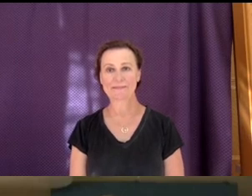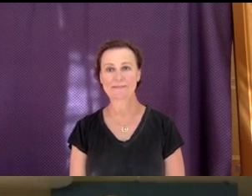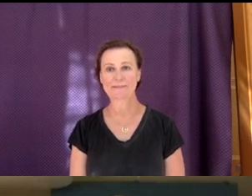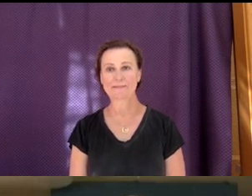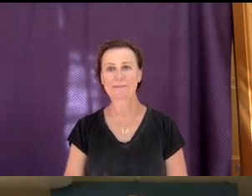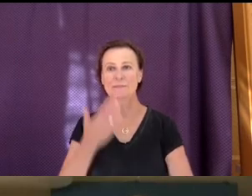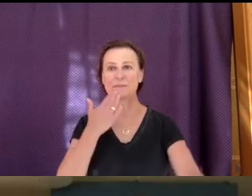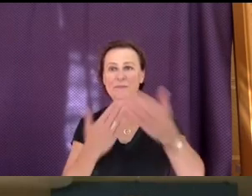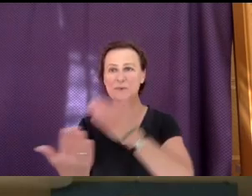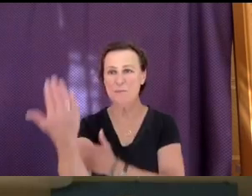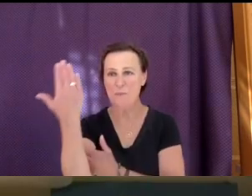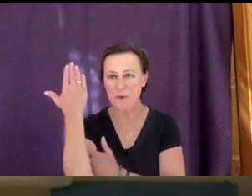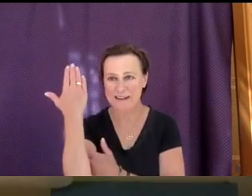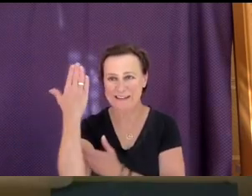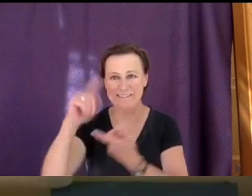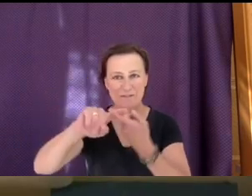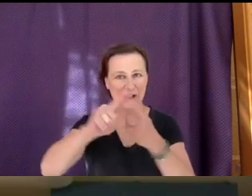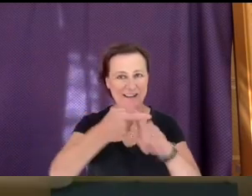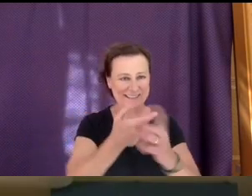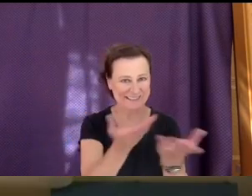Good morning, friends.